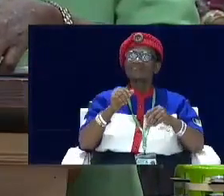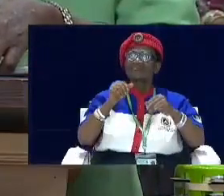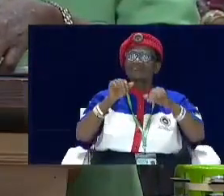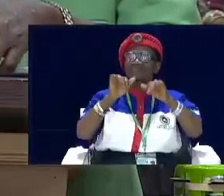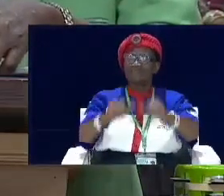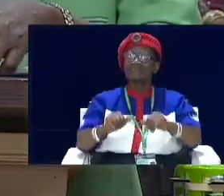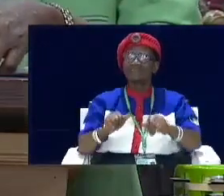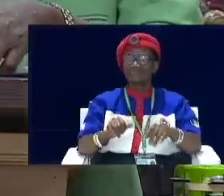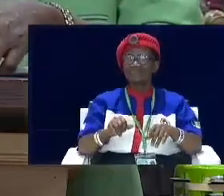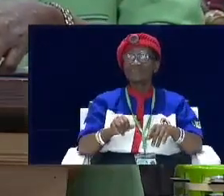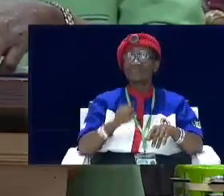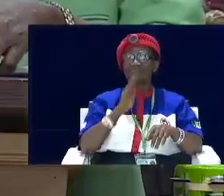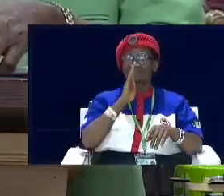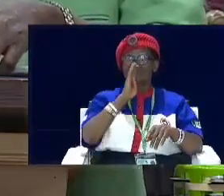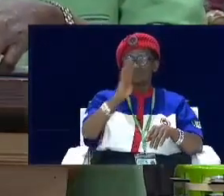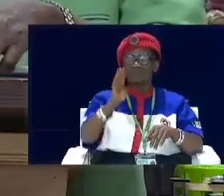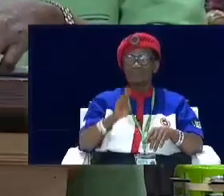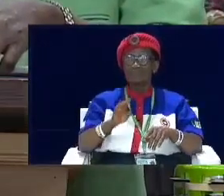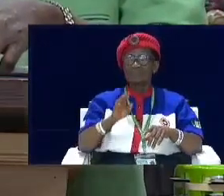titi la ma ni be ni.